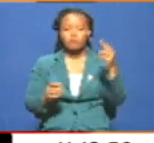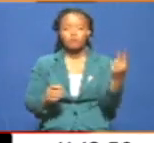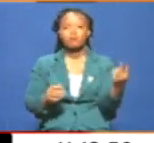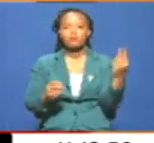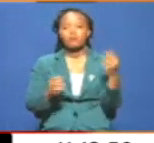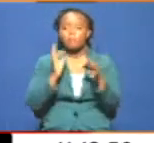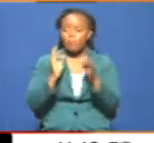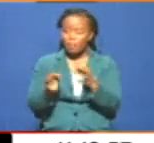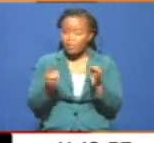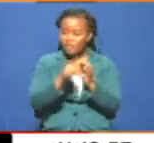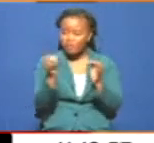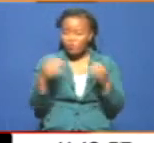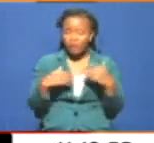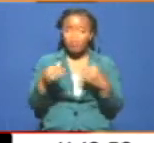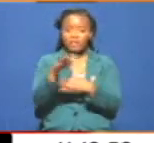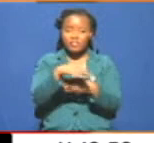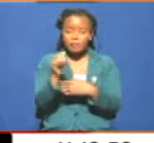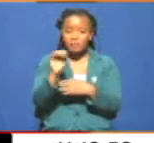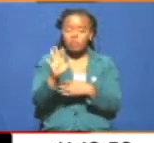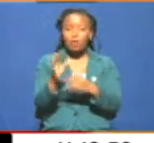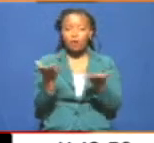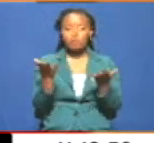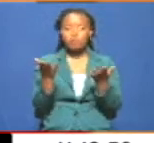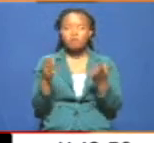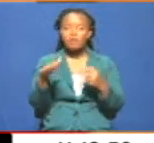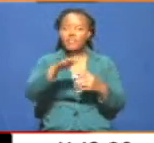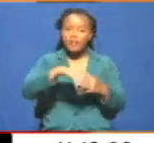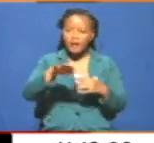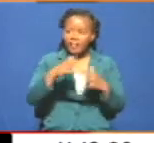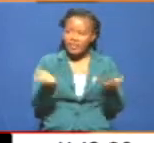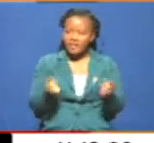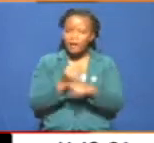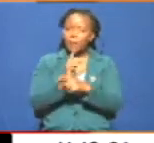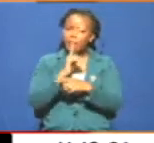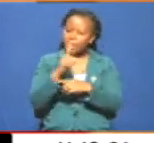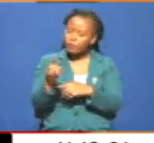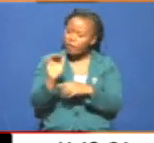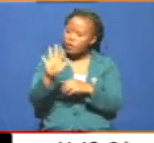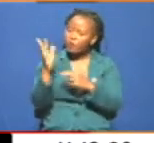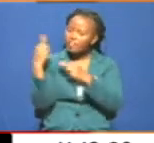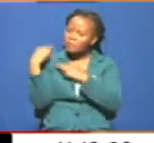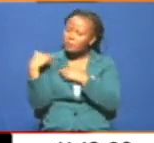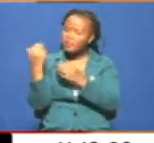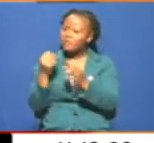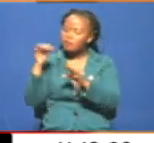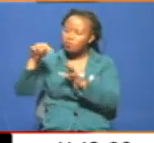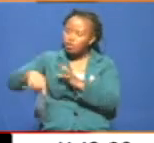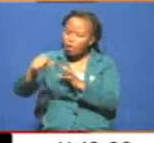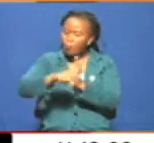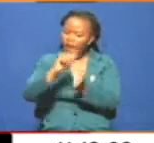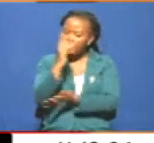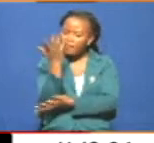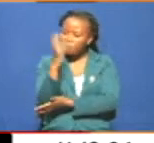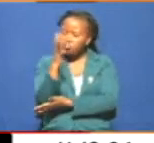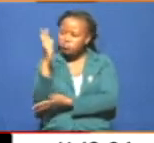have a space in your compound, make it your responsibility. Plant a tree. Yeah. I've seen some